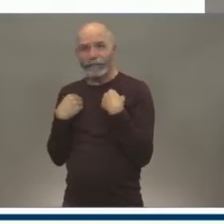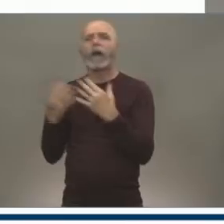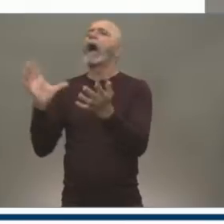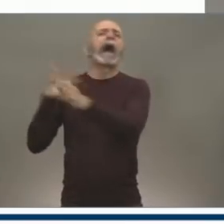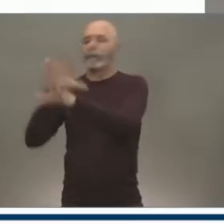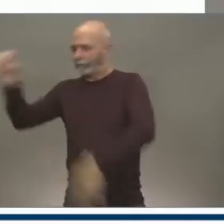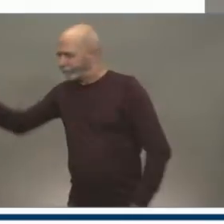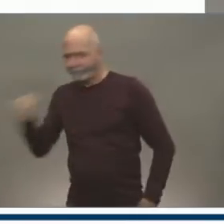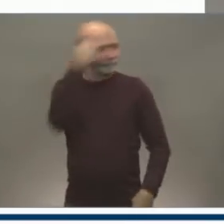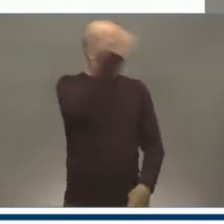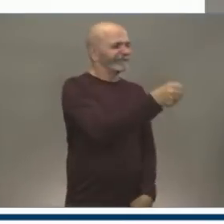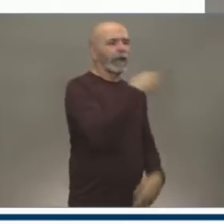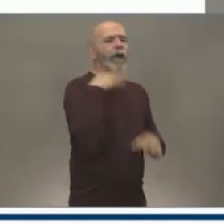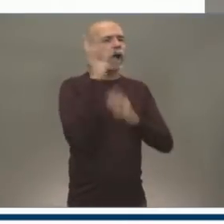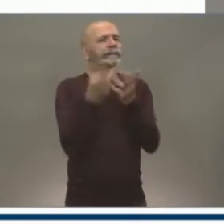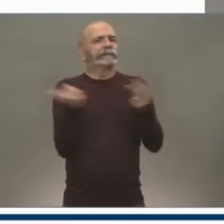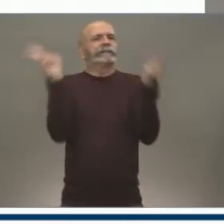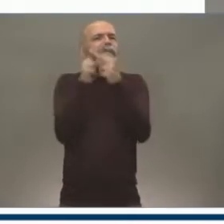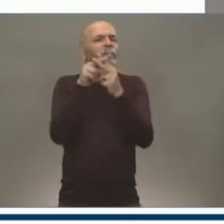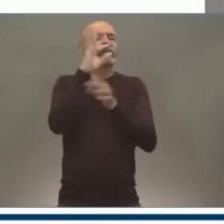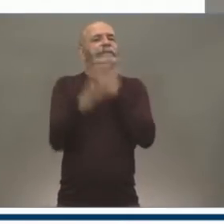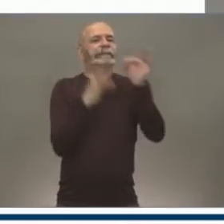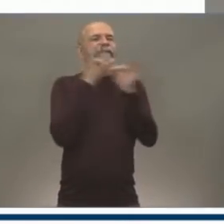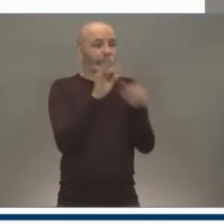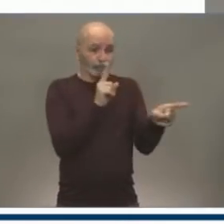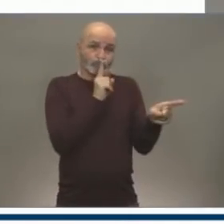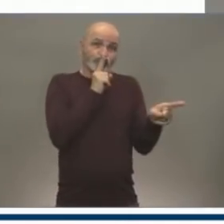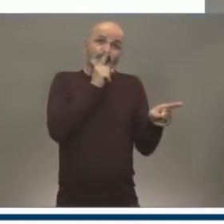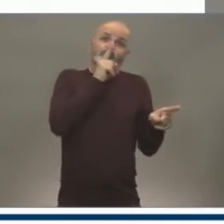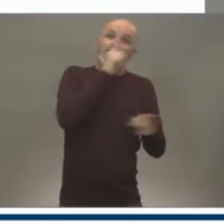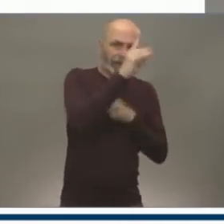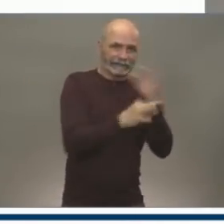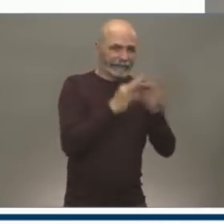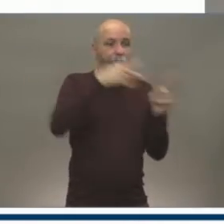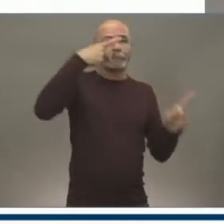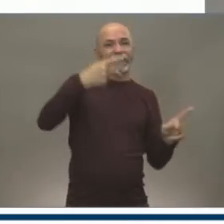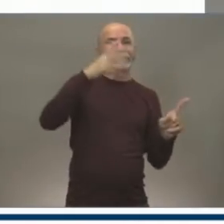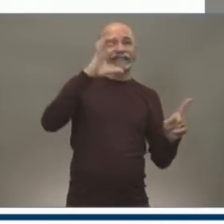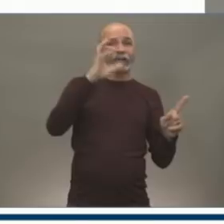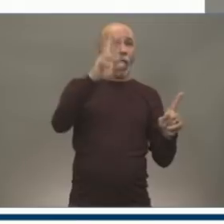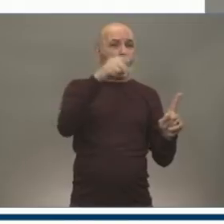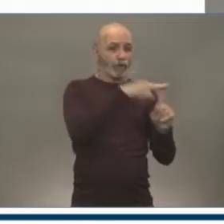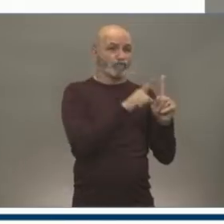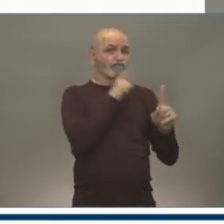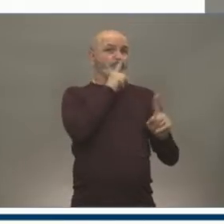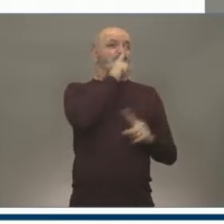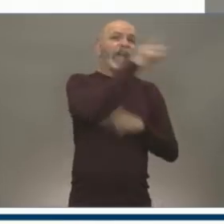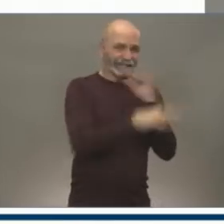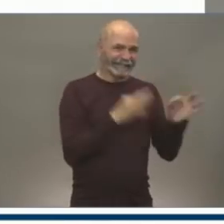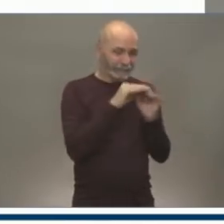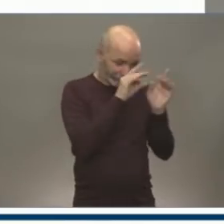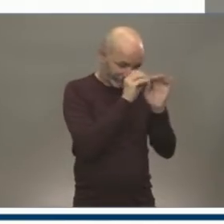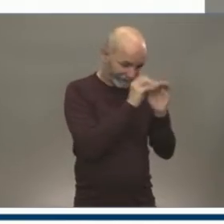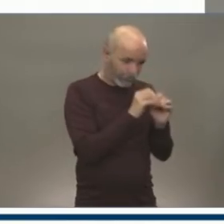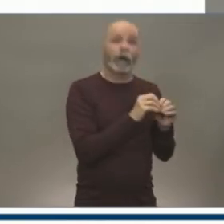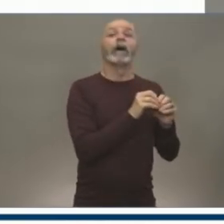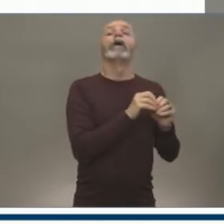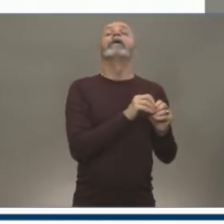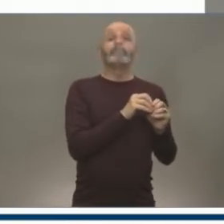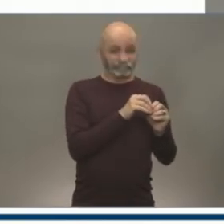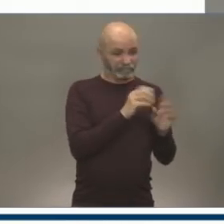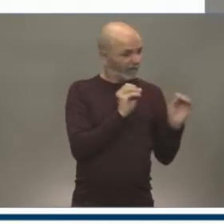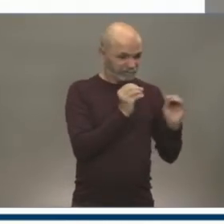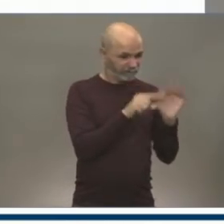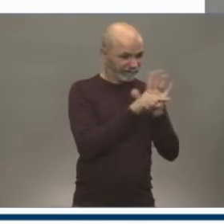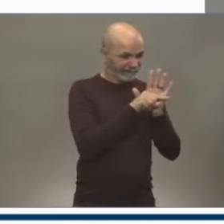then sent also to confirm it with the standard PCR testing. And if your test is negative, it essentially tells you you're negative